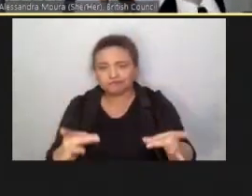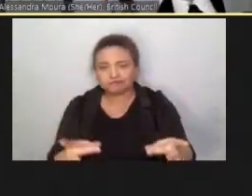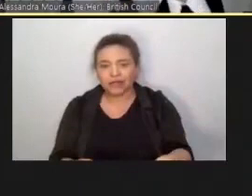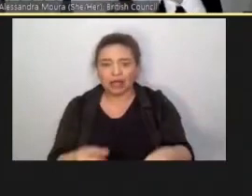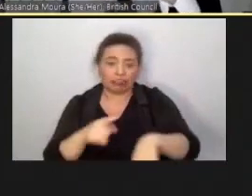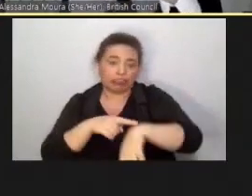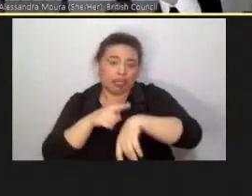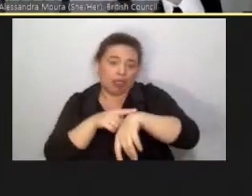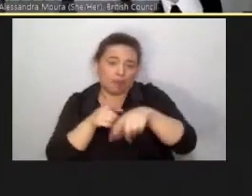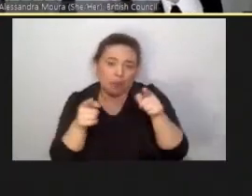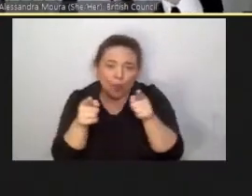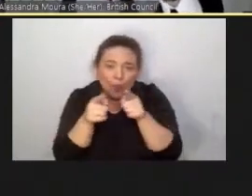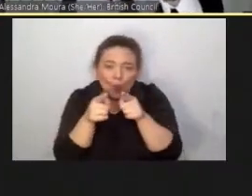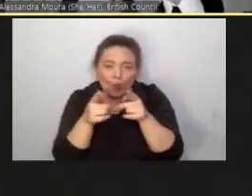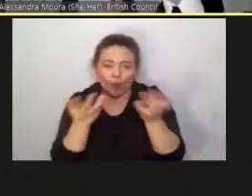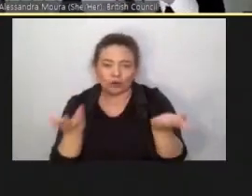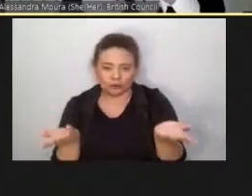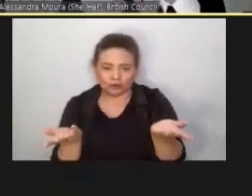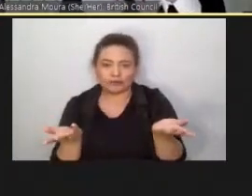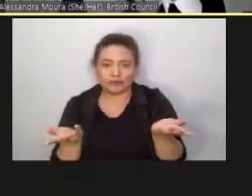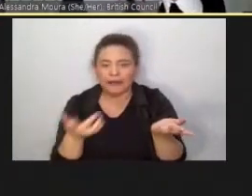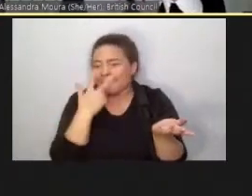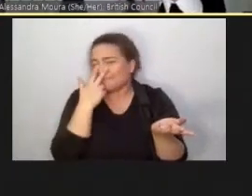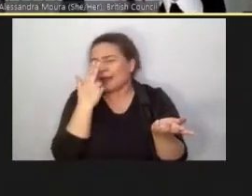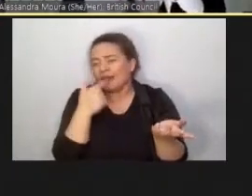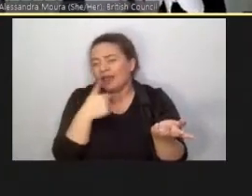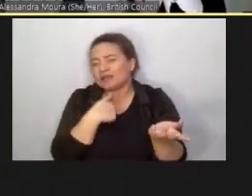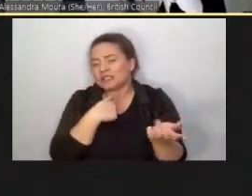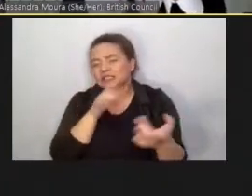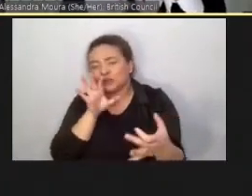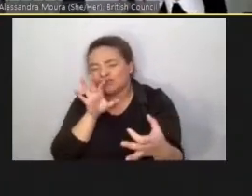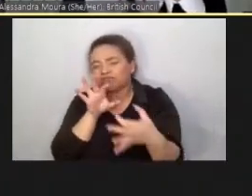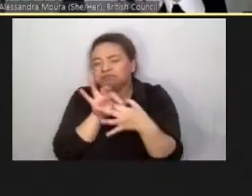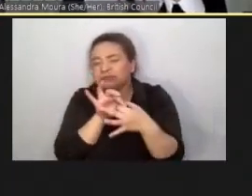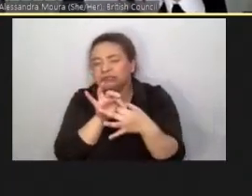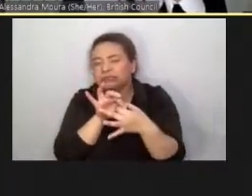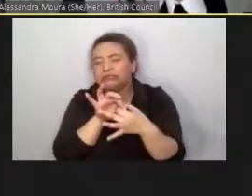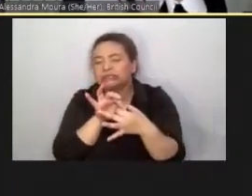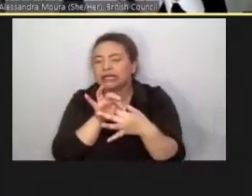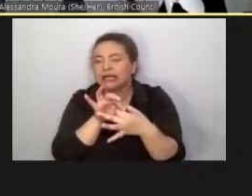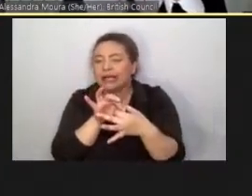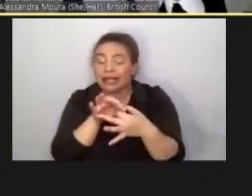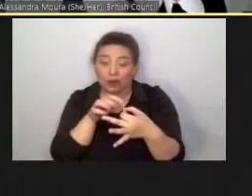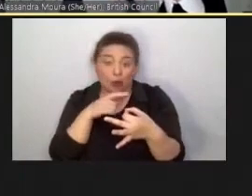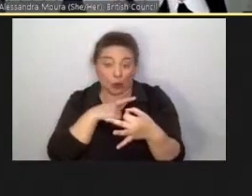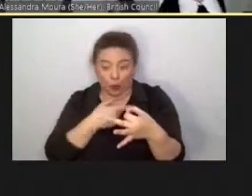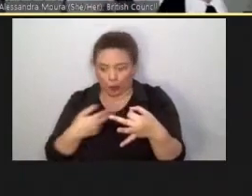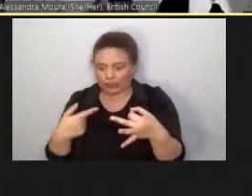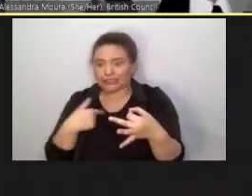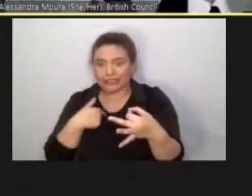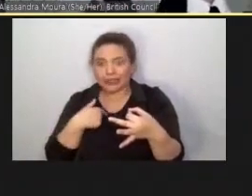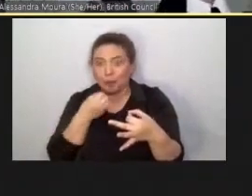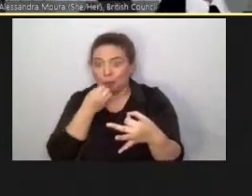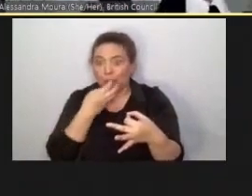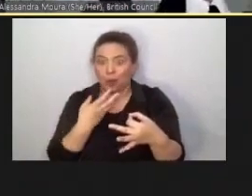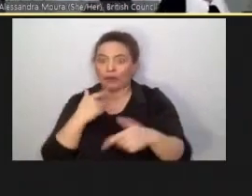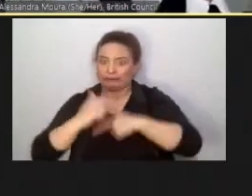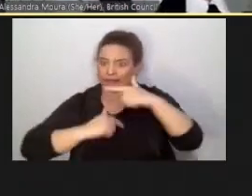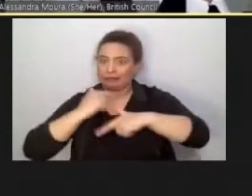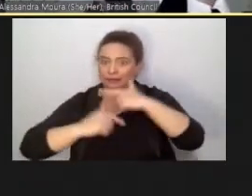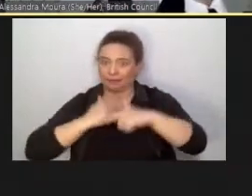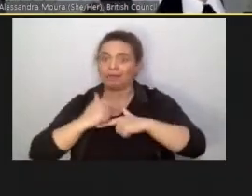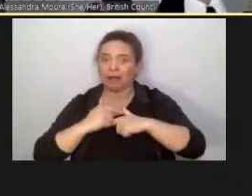this links to something that I'm quite good at. I'm good at action, but sometimes I lack